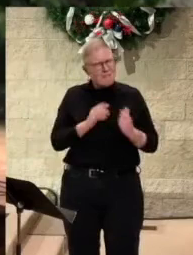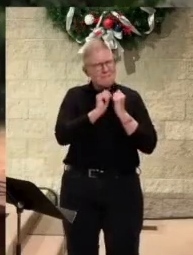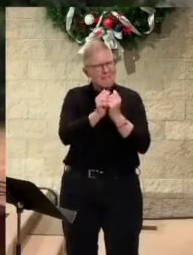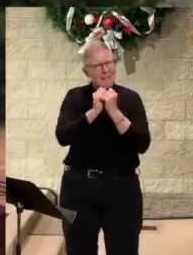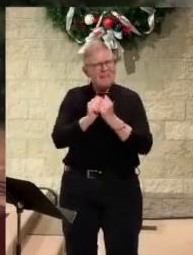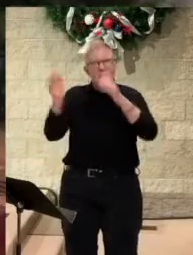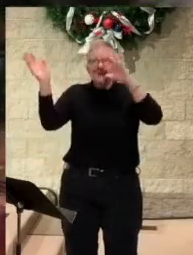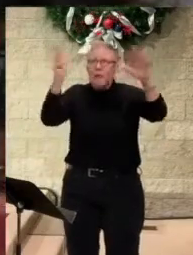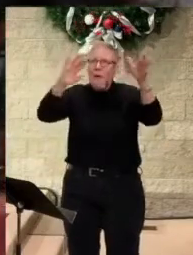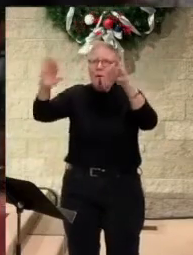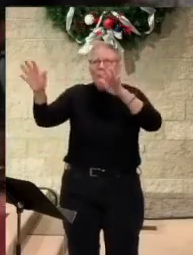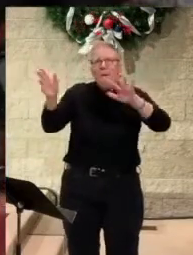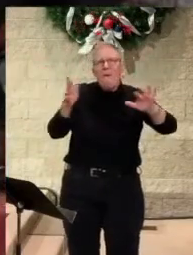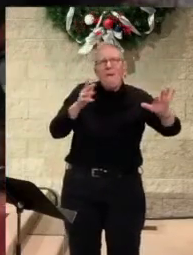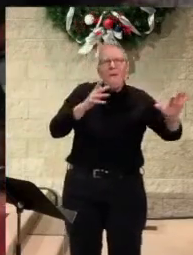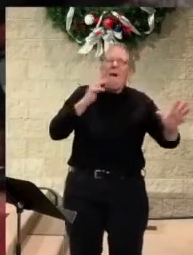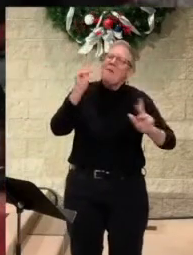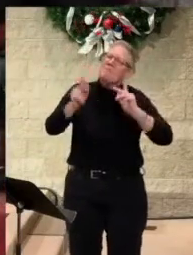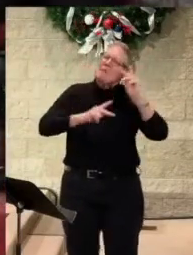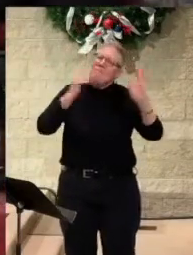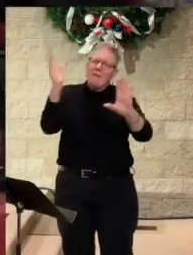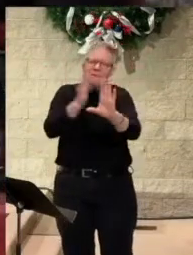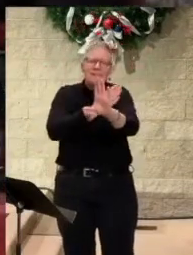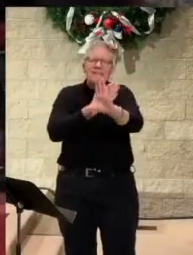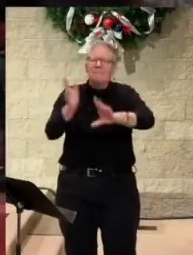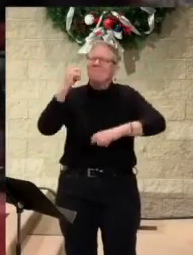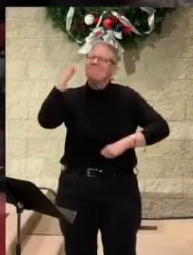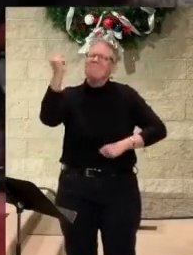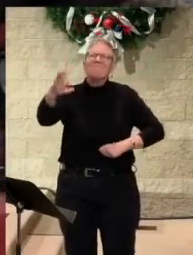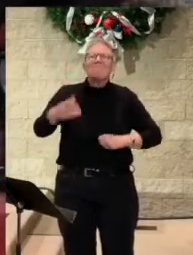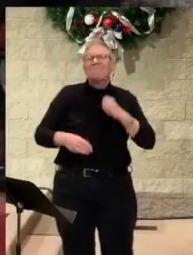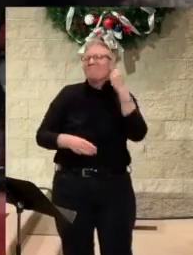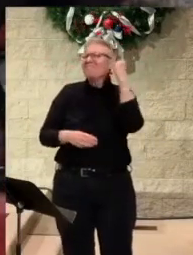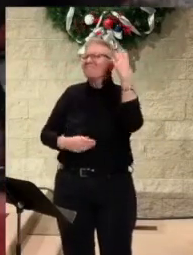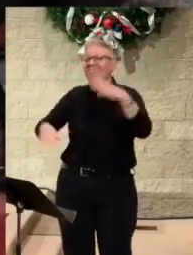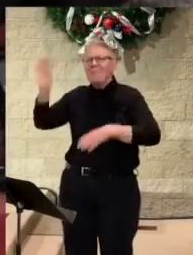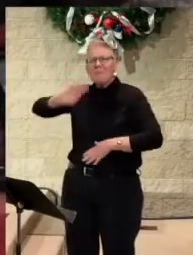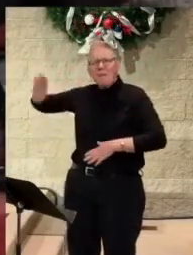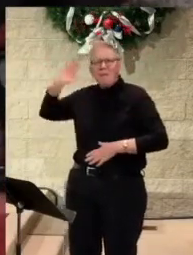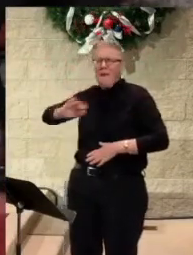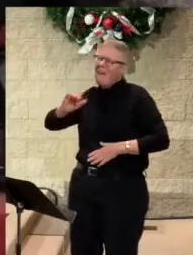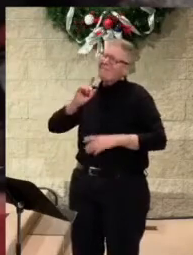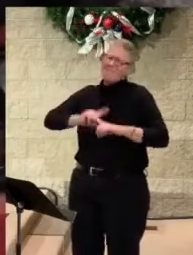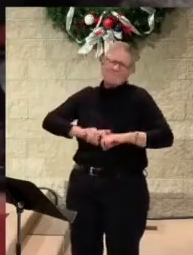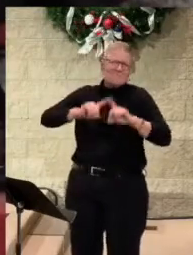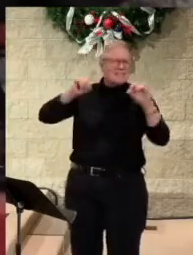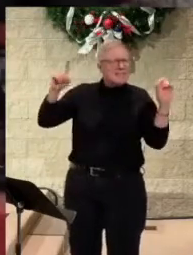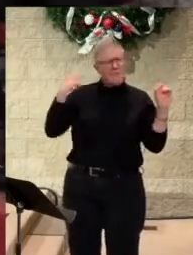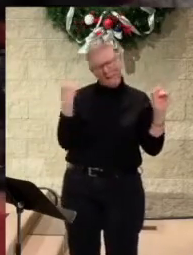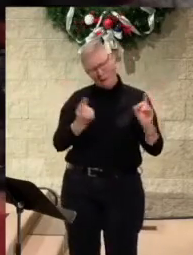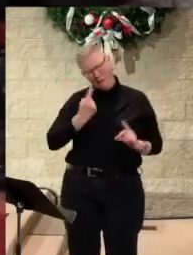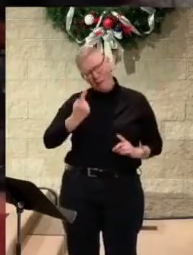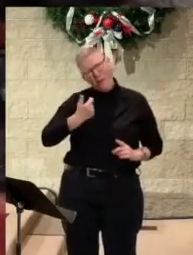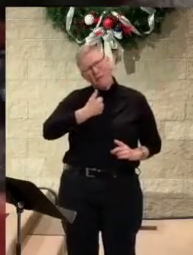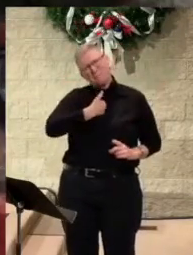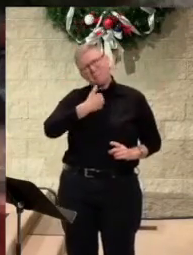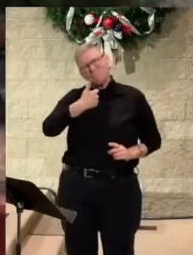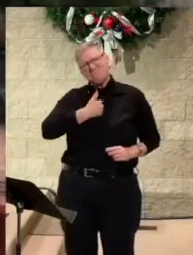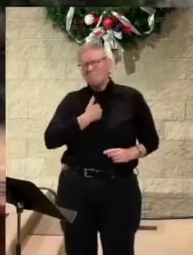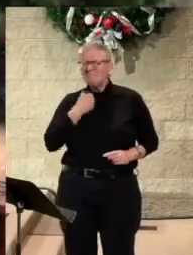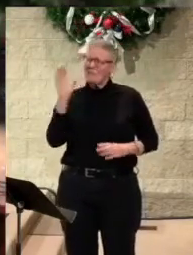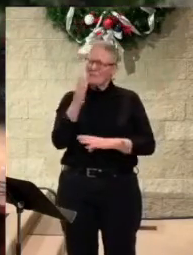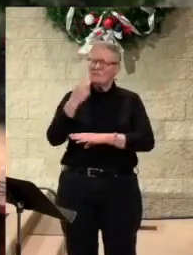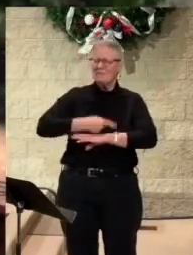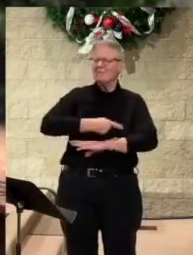Snow is falling as the carolers sing, it just wasn't the same, alone on Christmas Day.